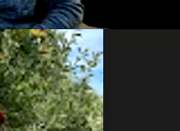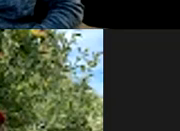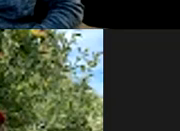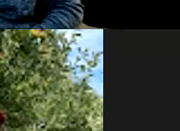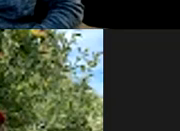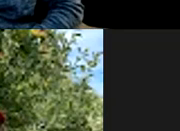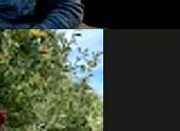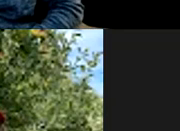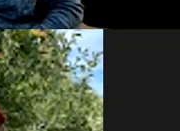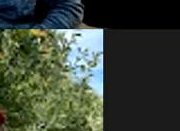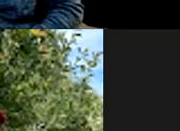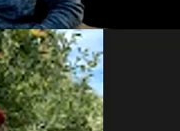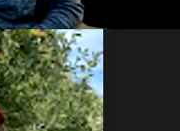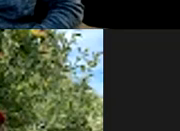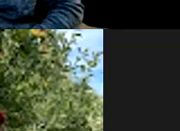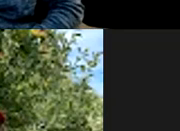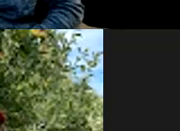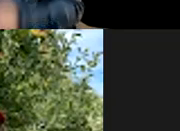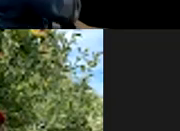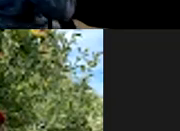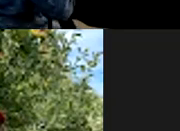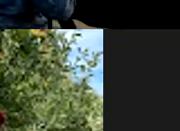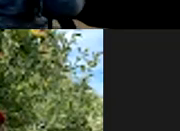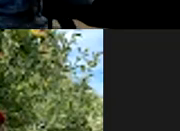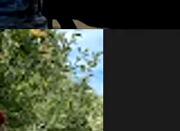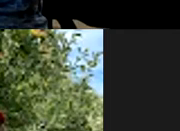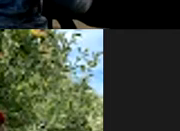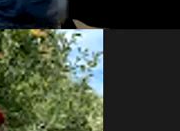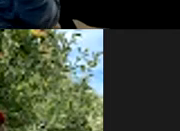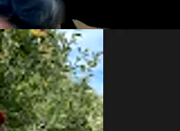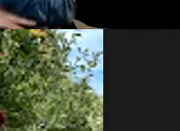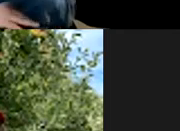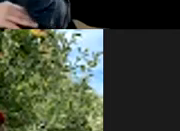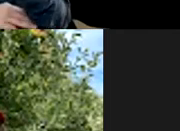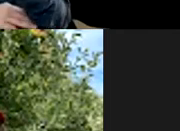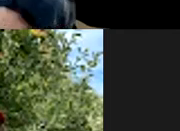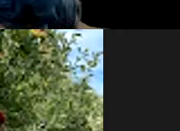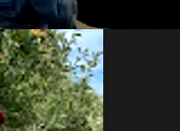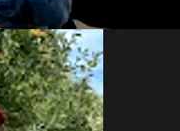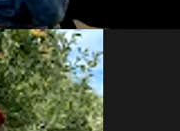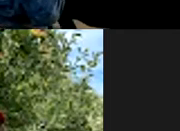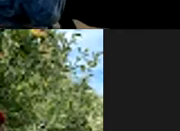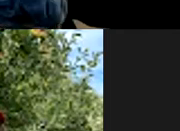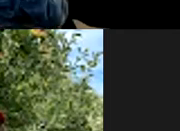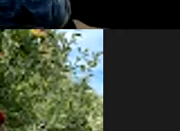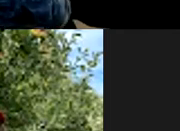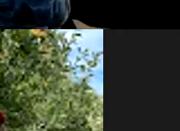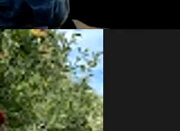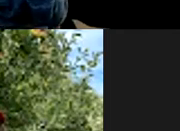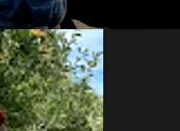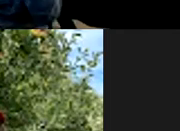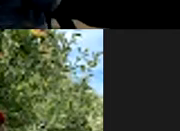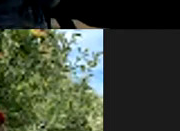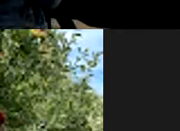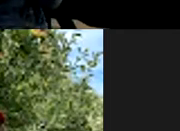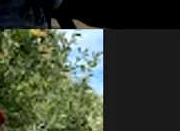And in the next few days, I will work on getting a recording of this presentation put up onto